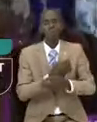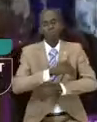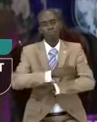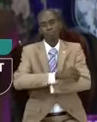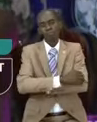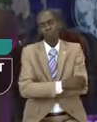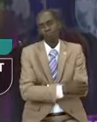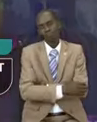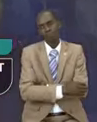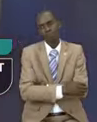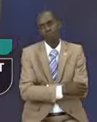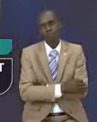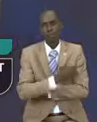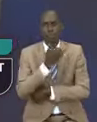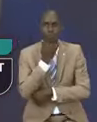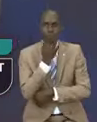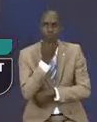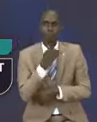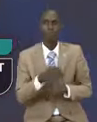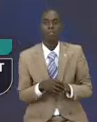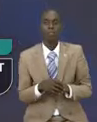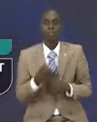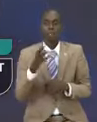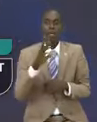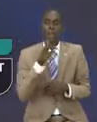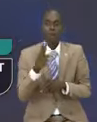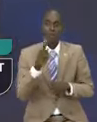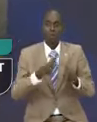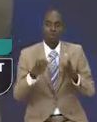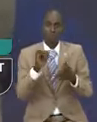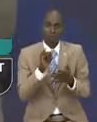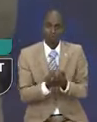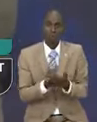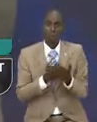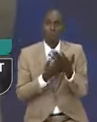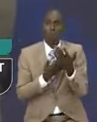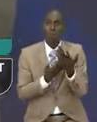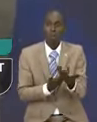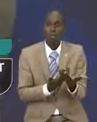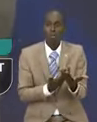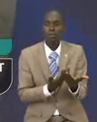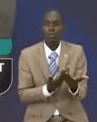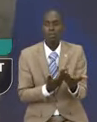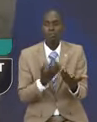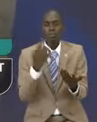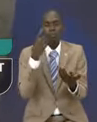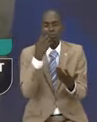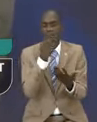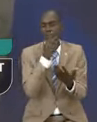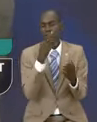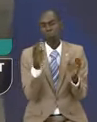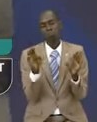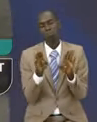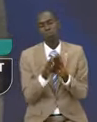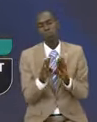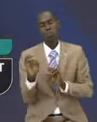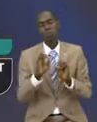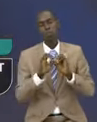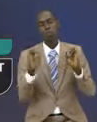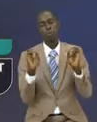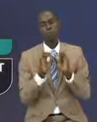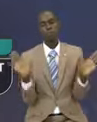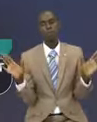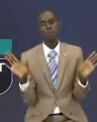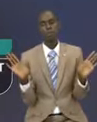hands folded. There are people that wait with their eyes closed. There are people